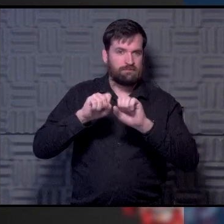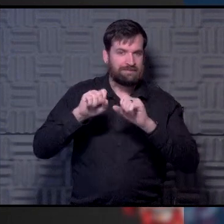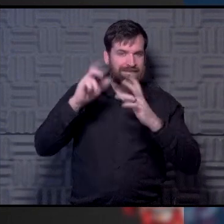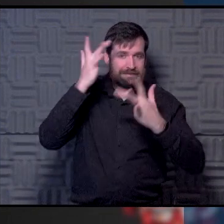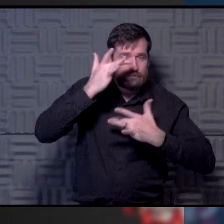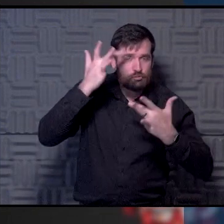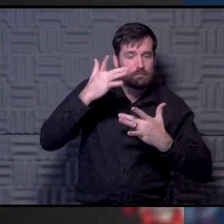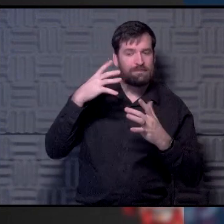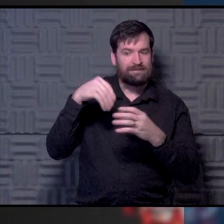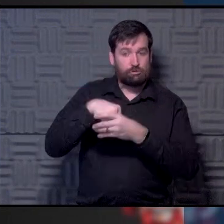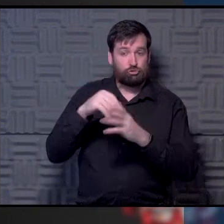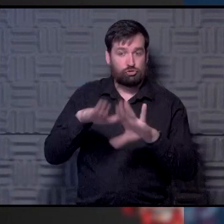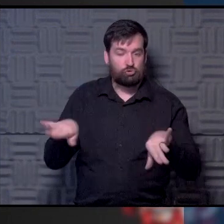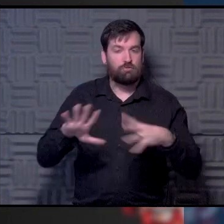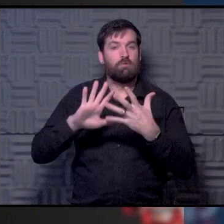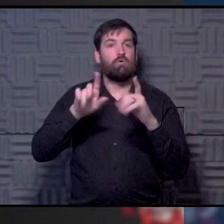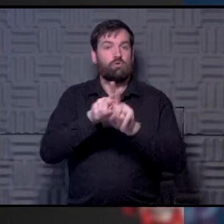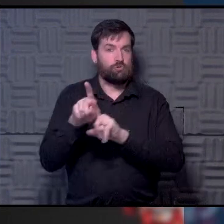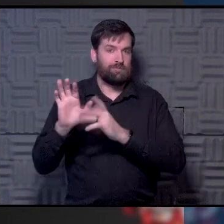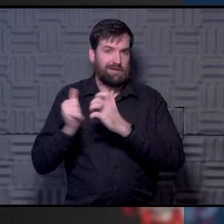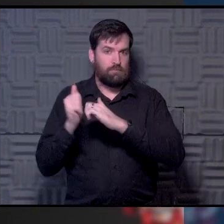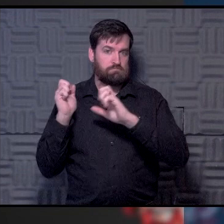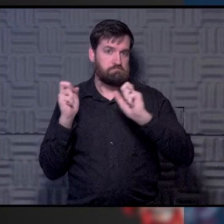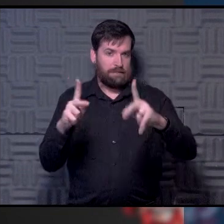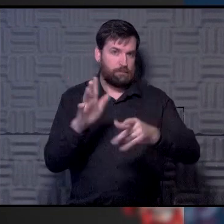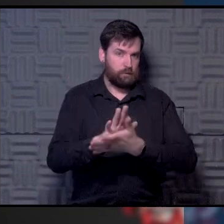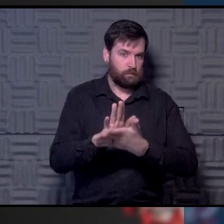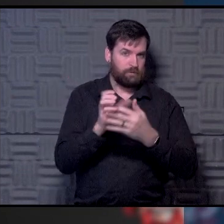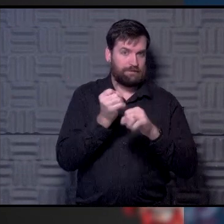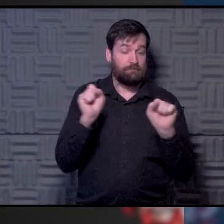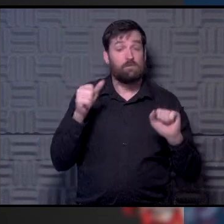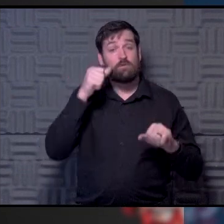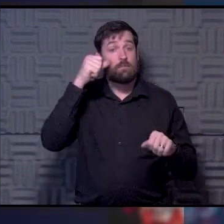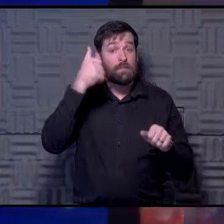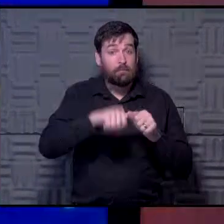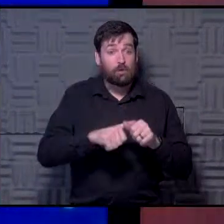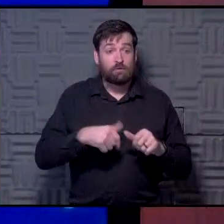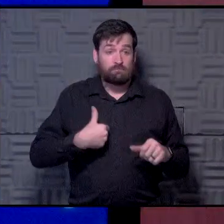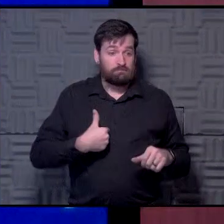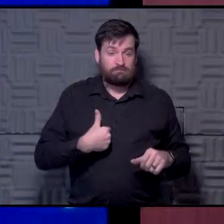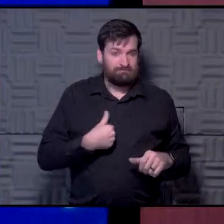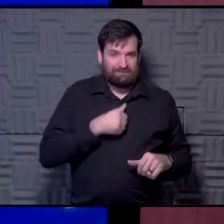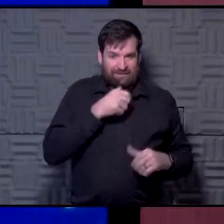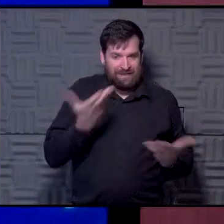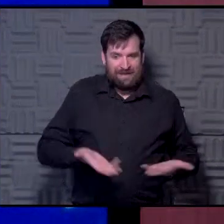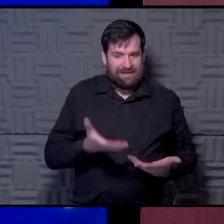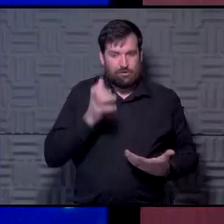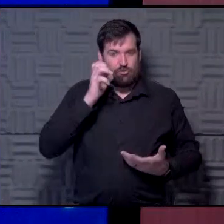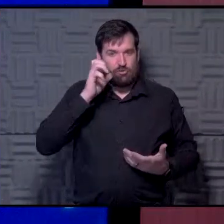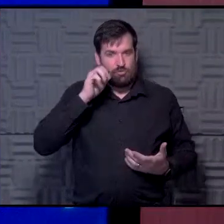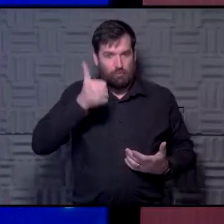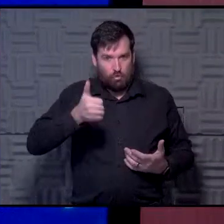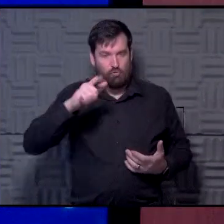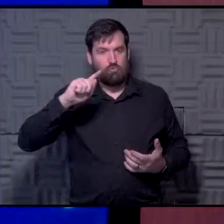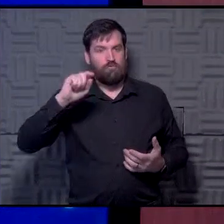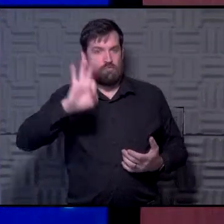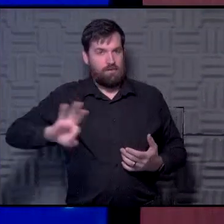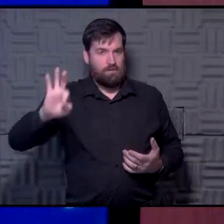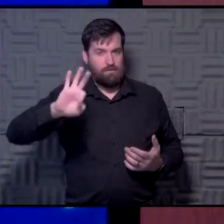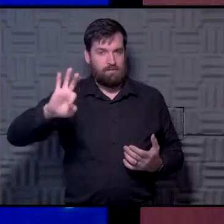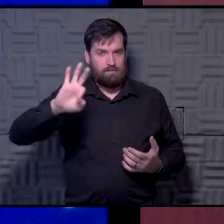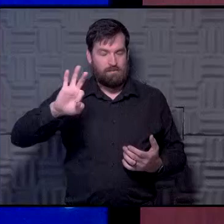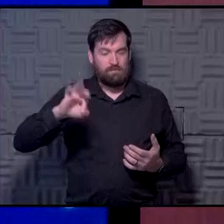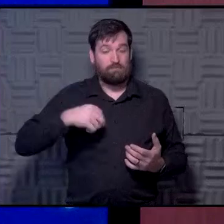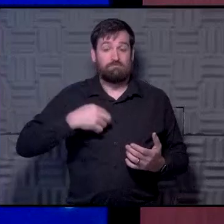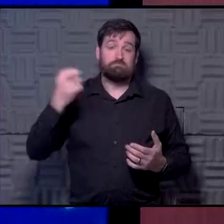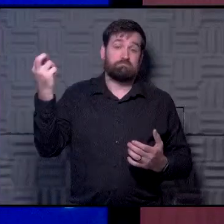school safely. Another great program. Remember, we're not here the next 2 days. On Thursday and Friday,